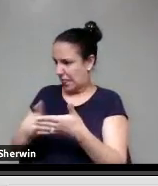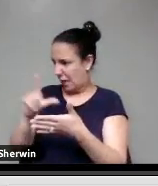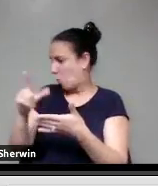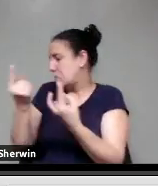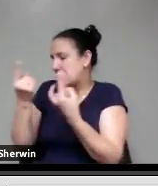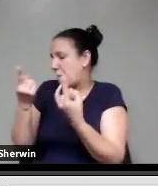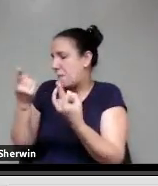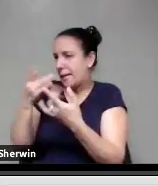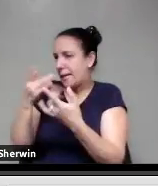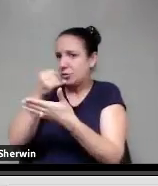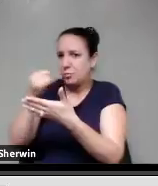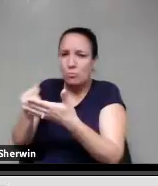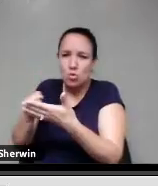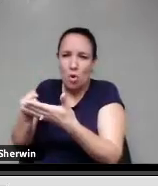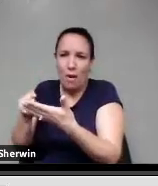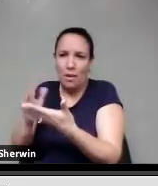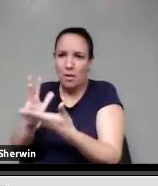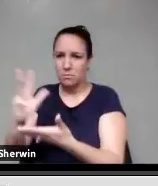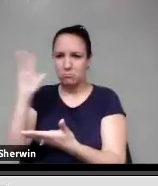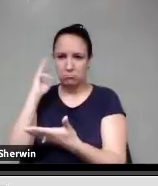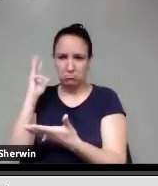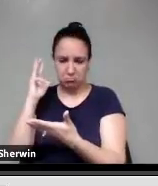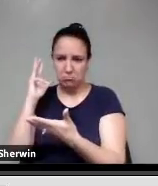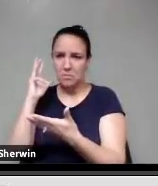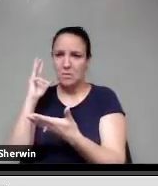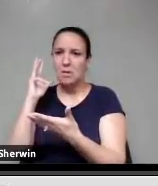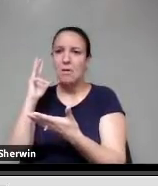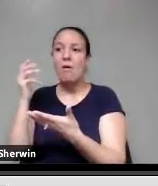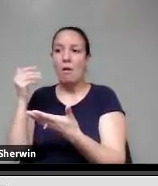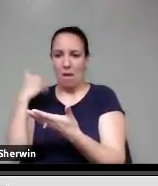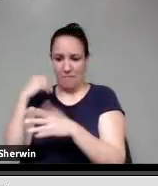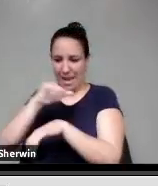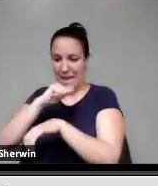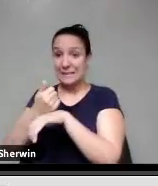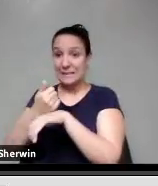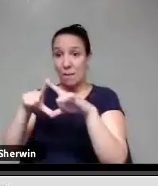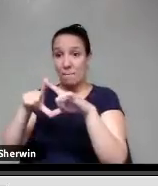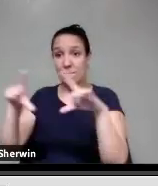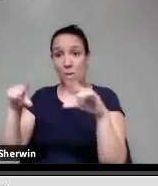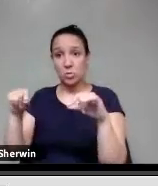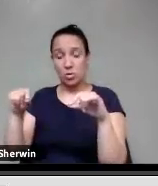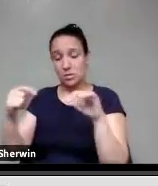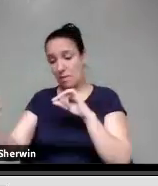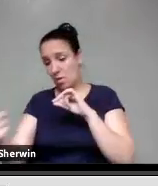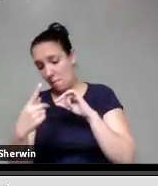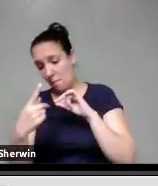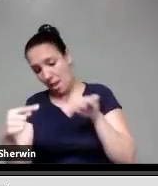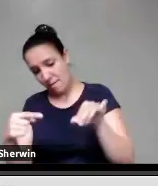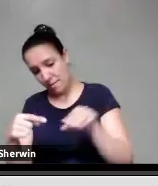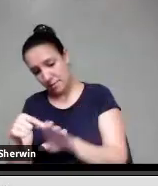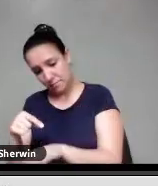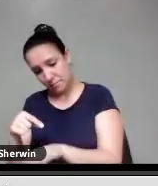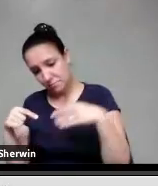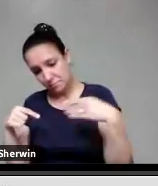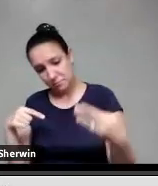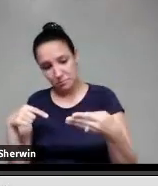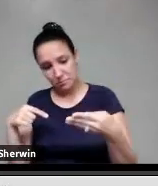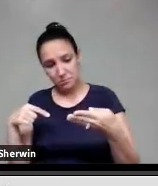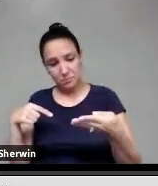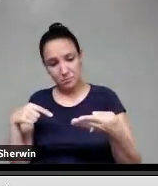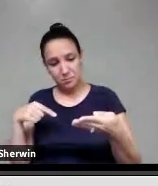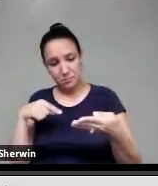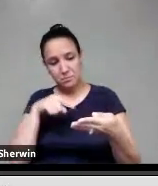some renderings several years before, and they had those renderings put on a postcard. And then on the back of the postcard, what they were